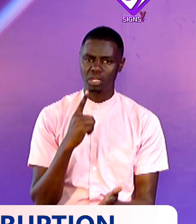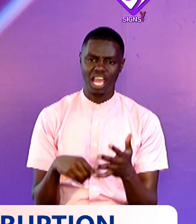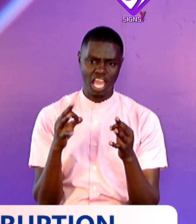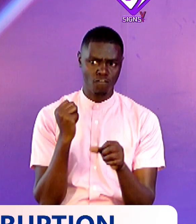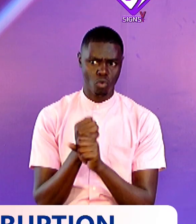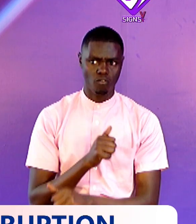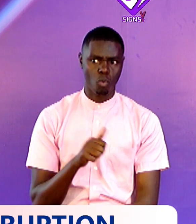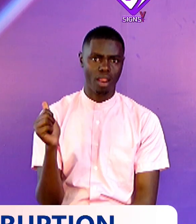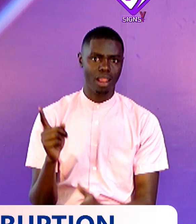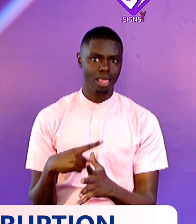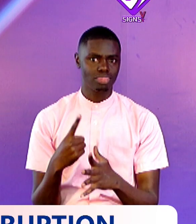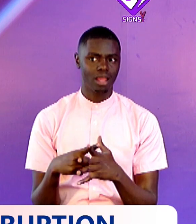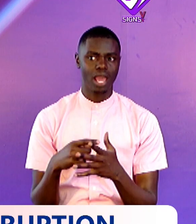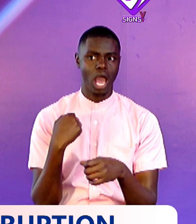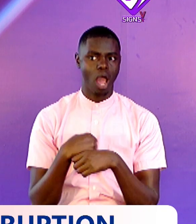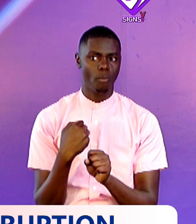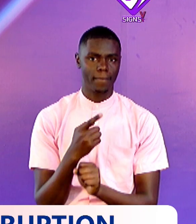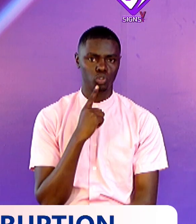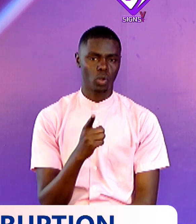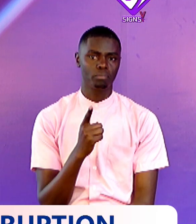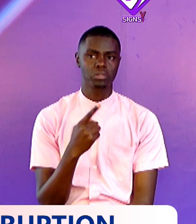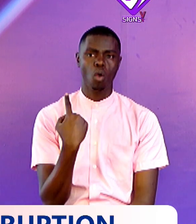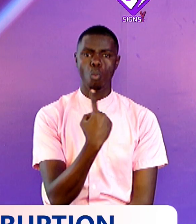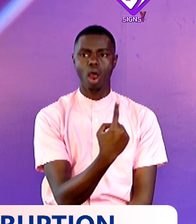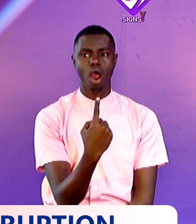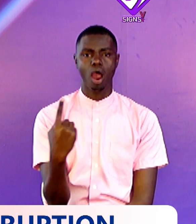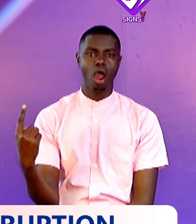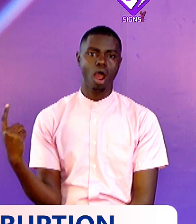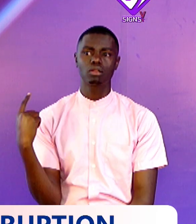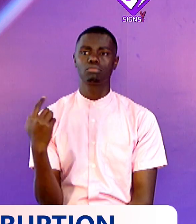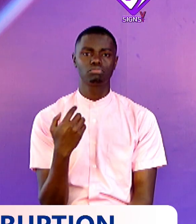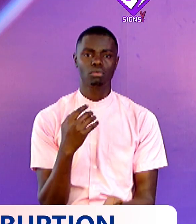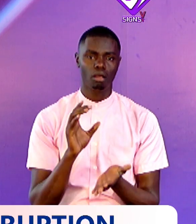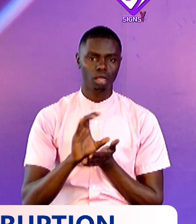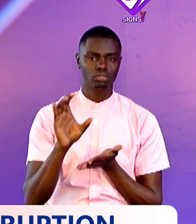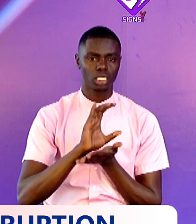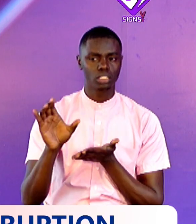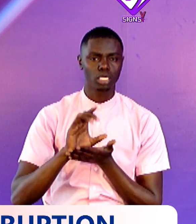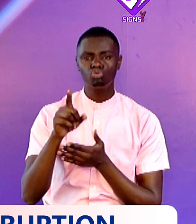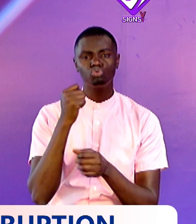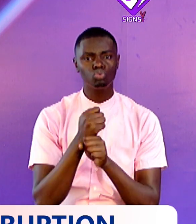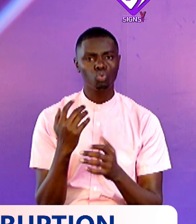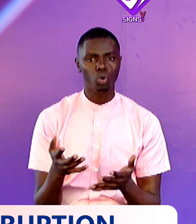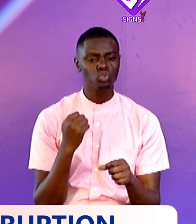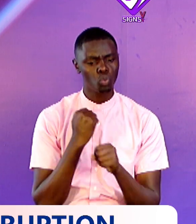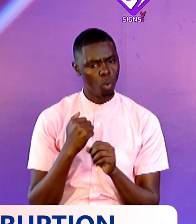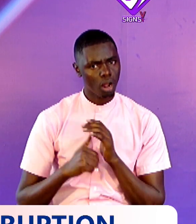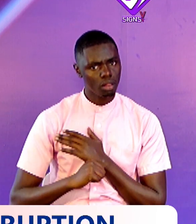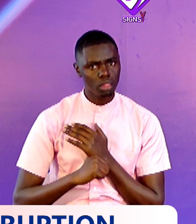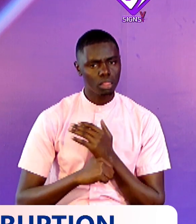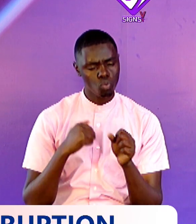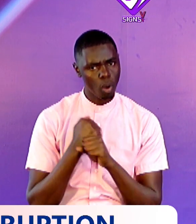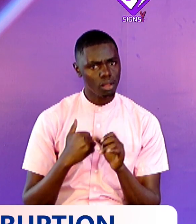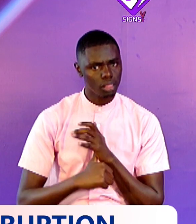well, then I'm going to make sure that each of you carries home some cash. Yeah. What should you do? You work hard. You'll work